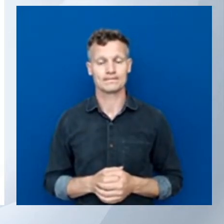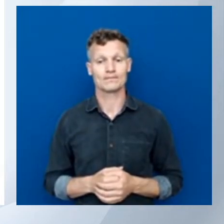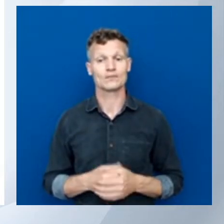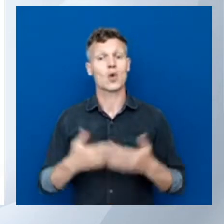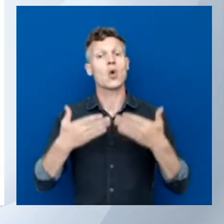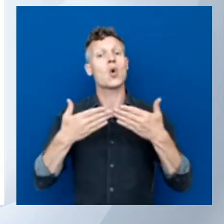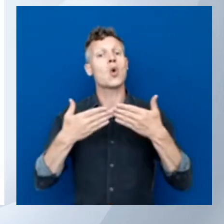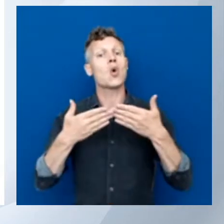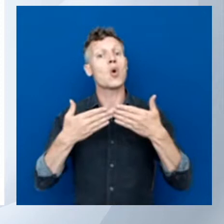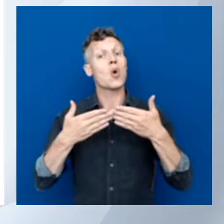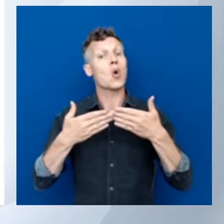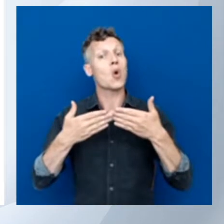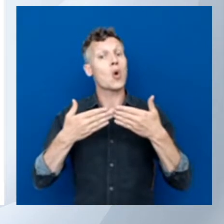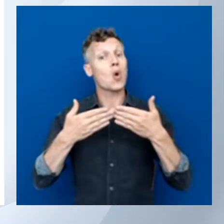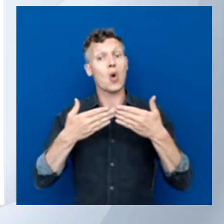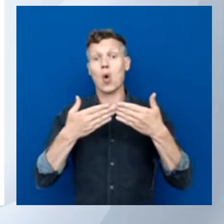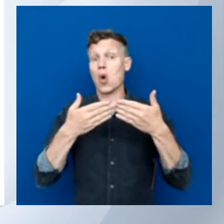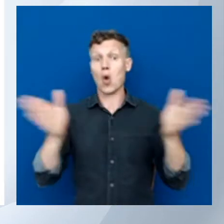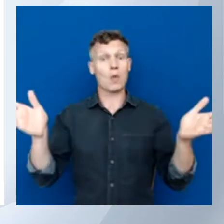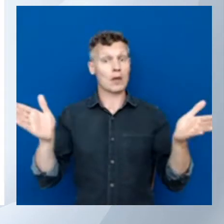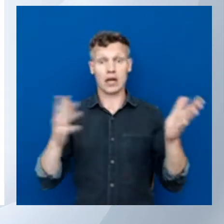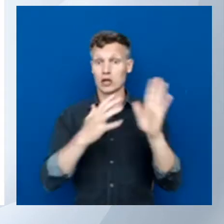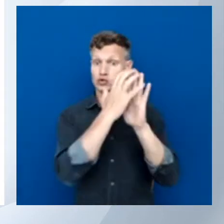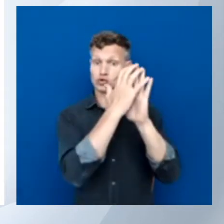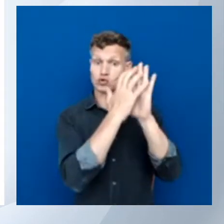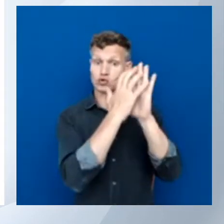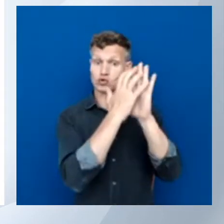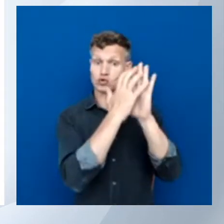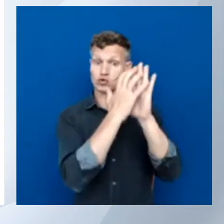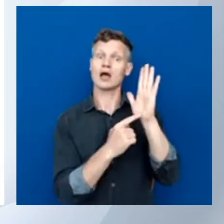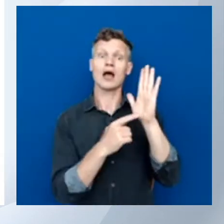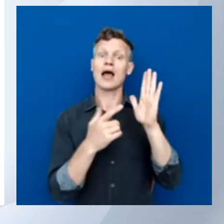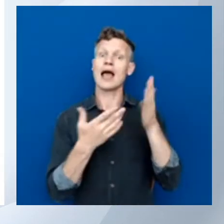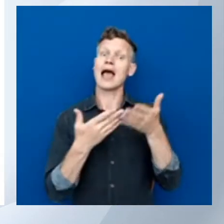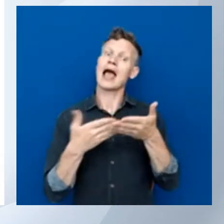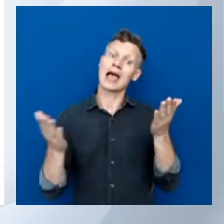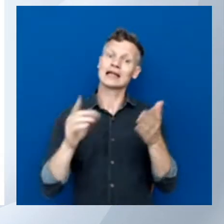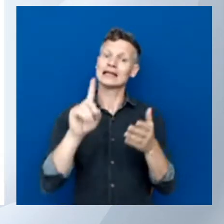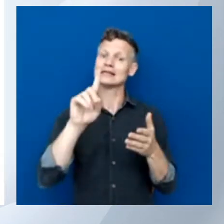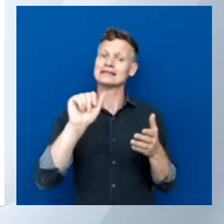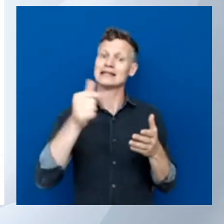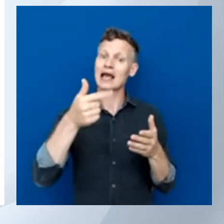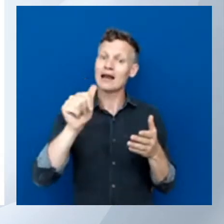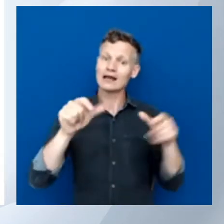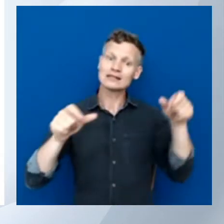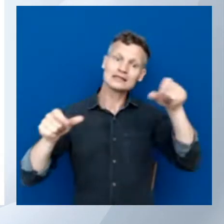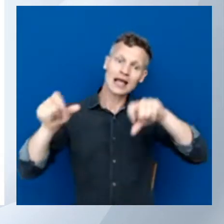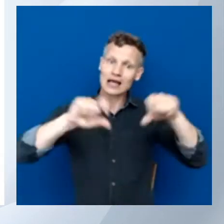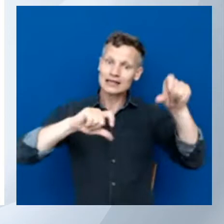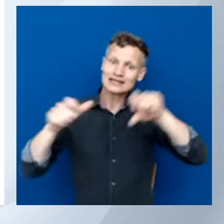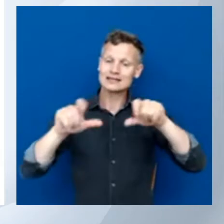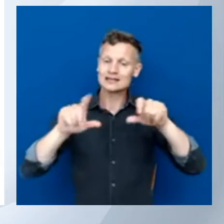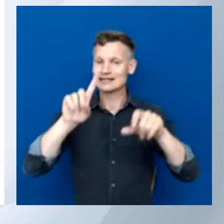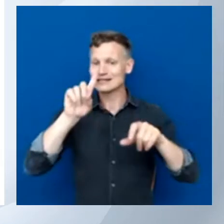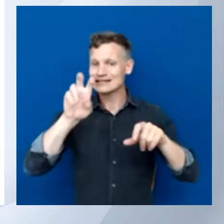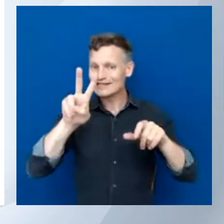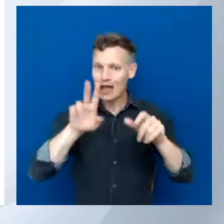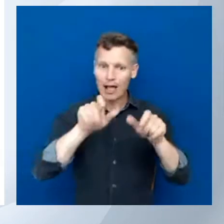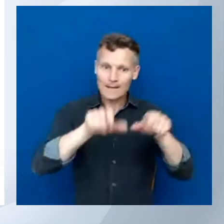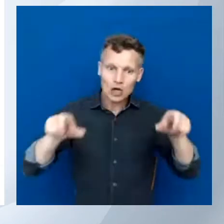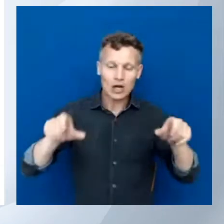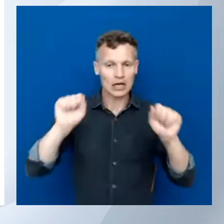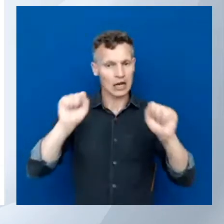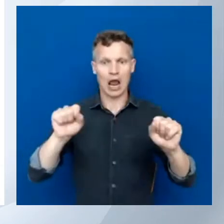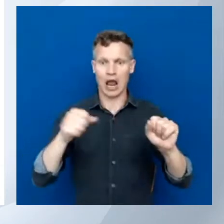scientists to explain their models globally for each label or locally for each document. You can use it